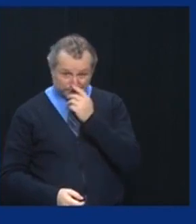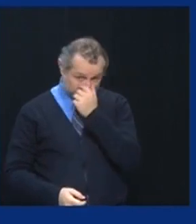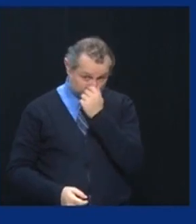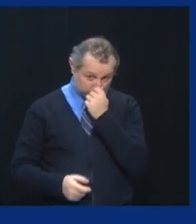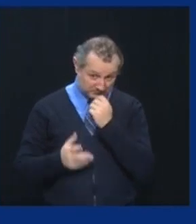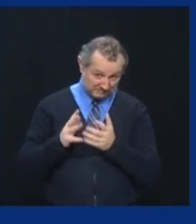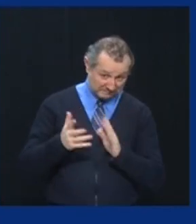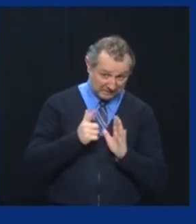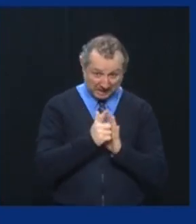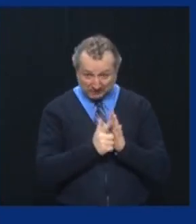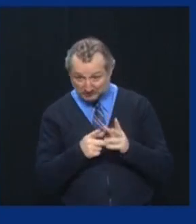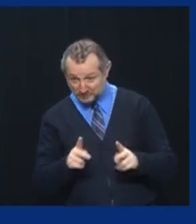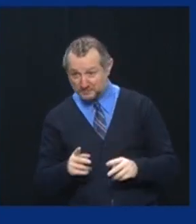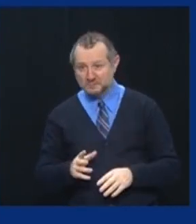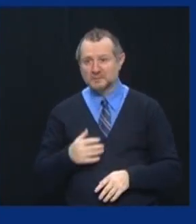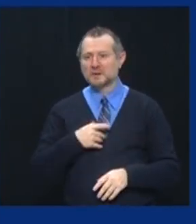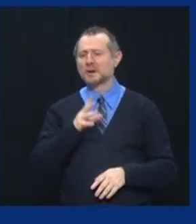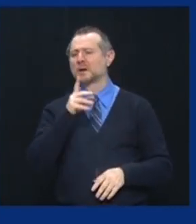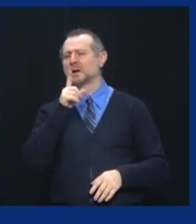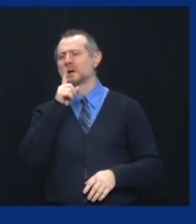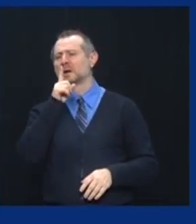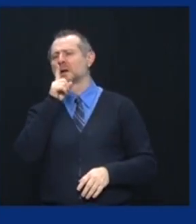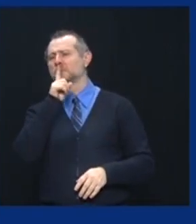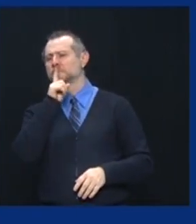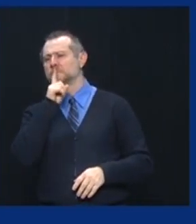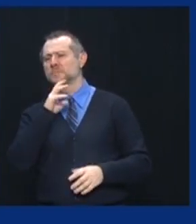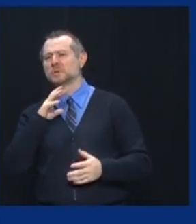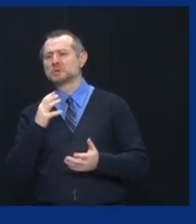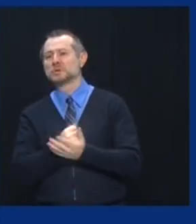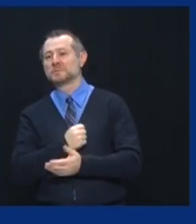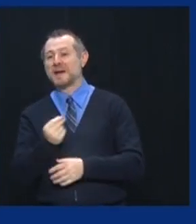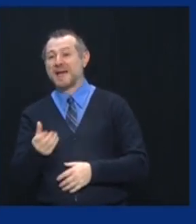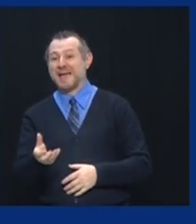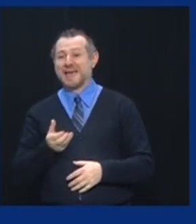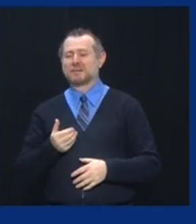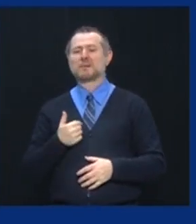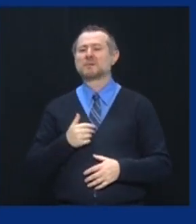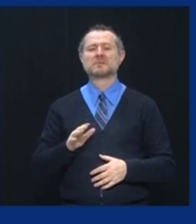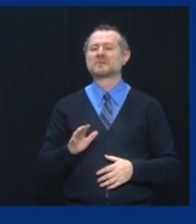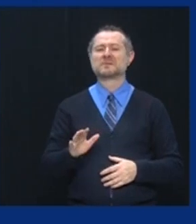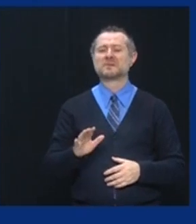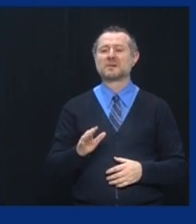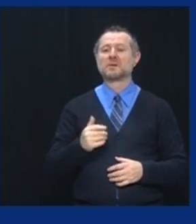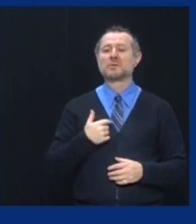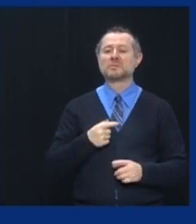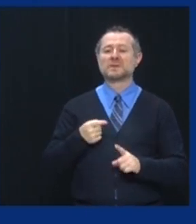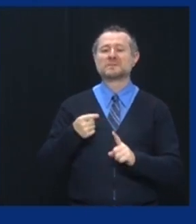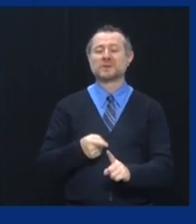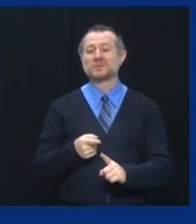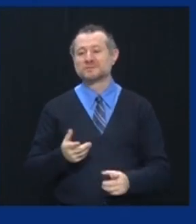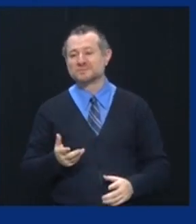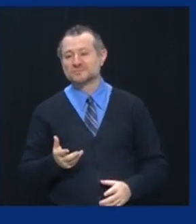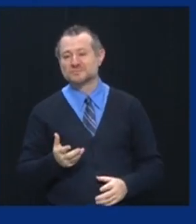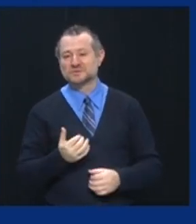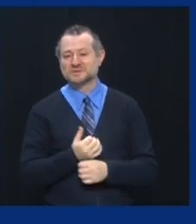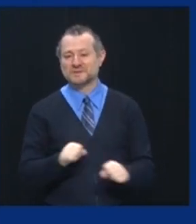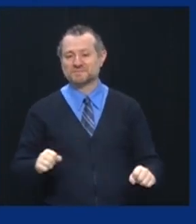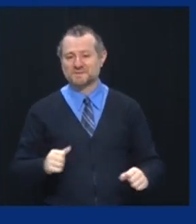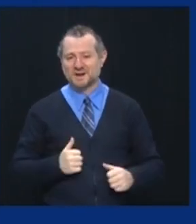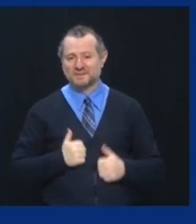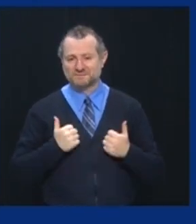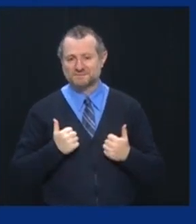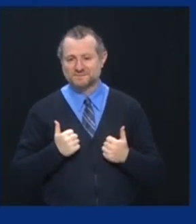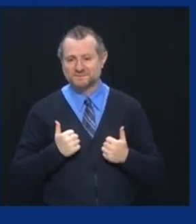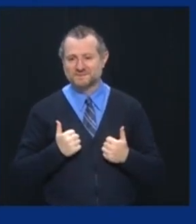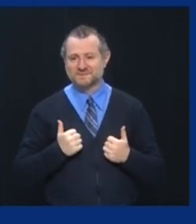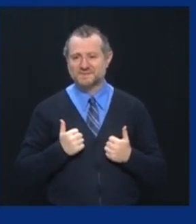this is not about money. This is about saving lives. We're not really interested in collecting fines.